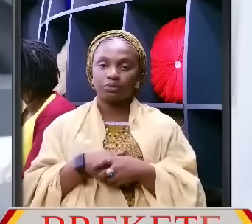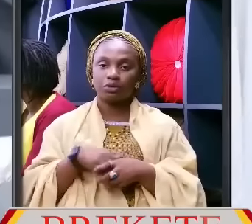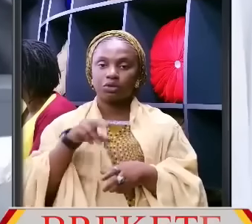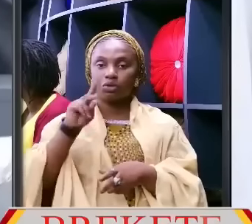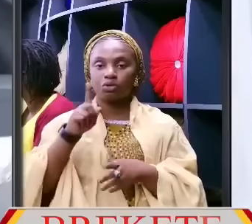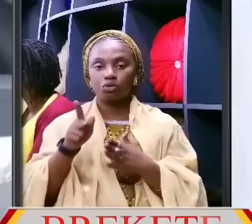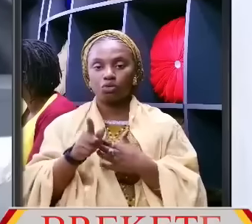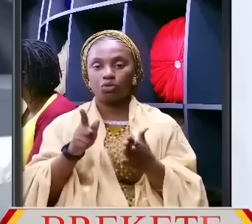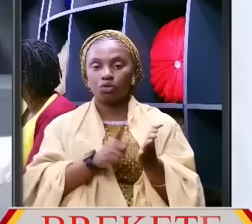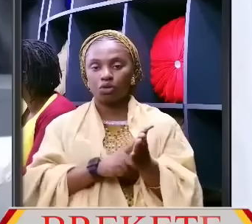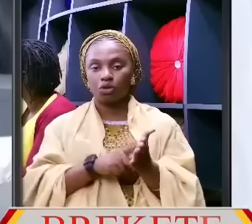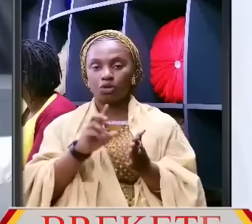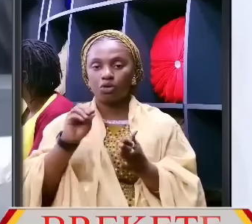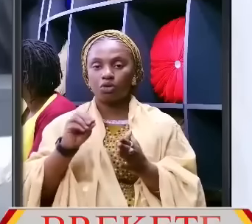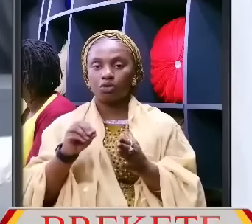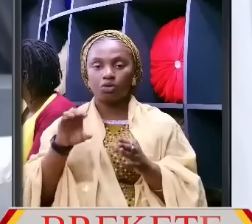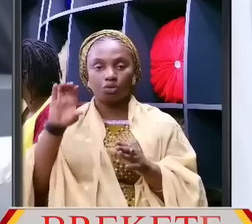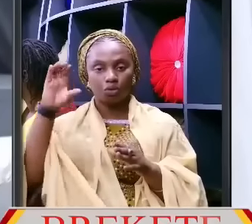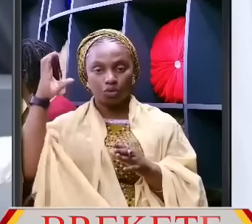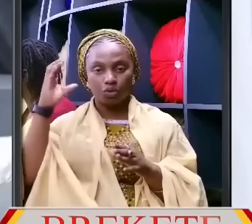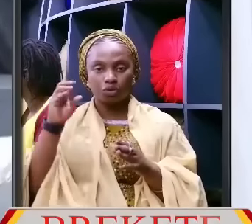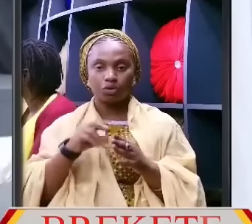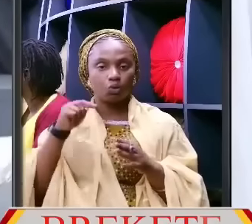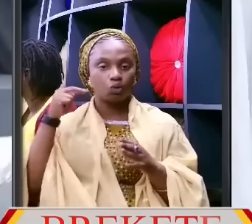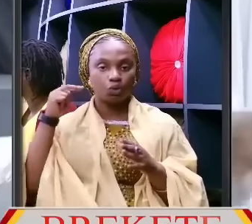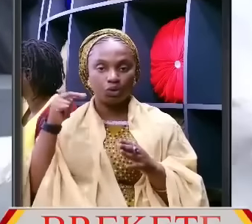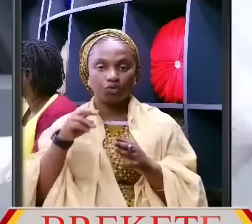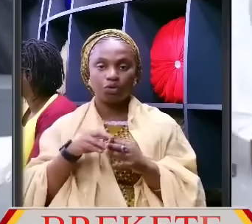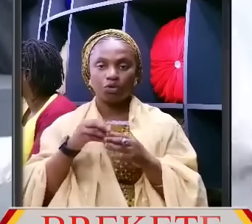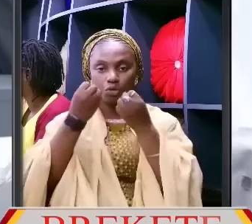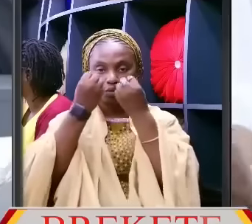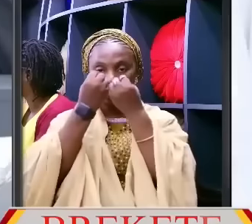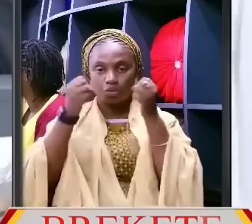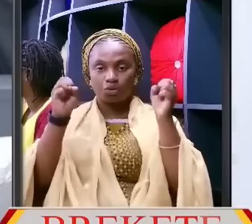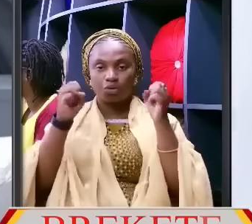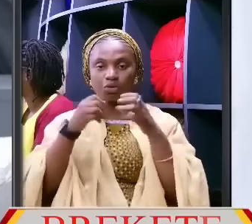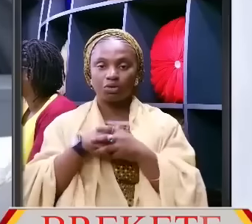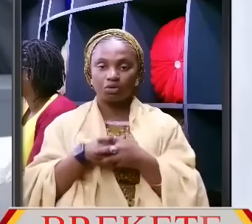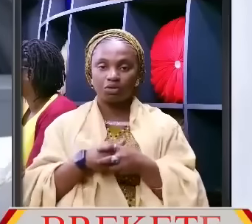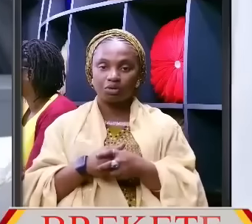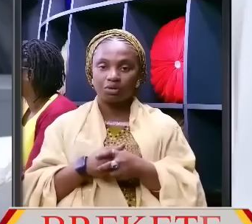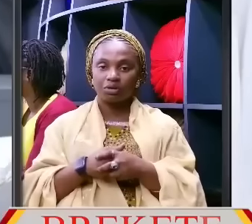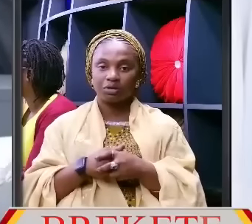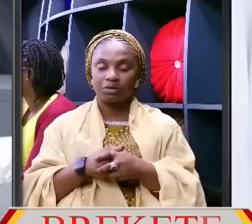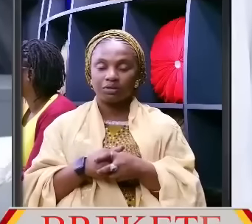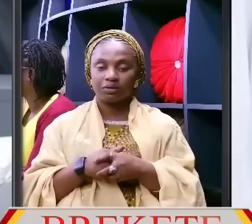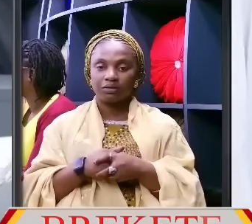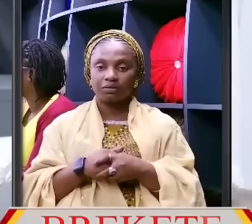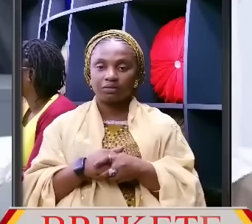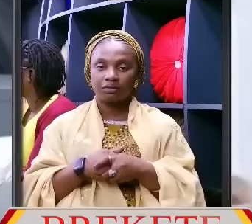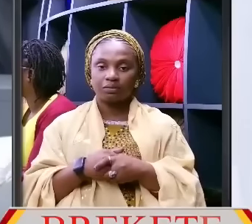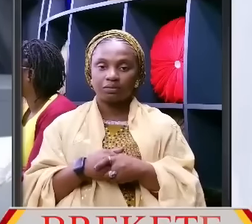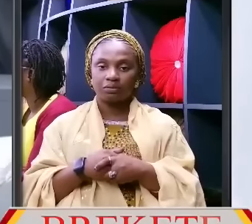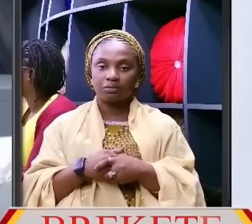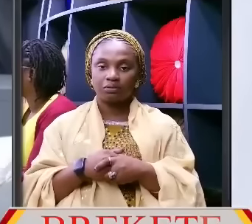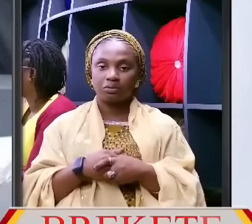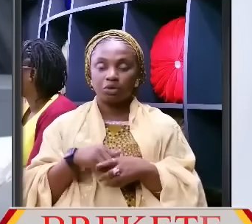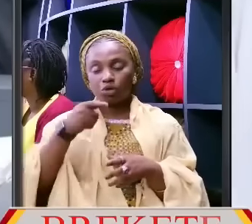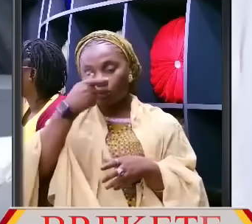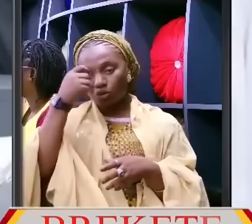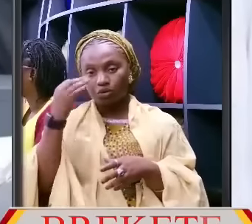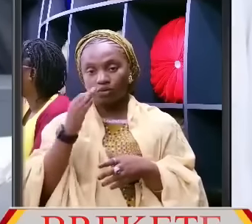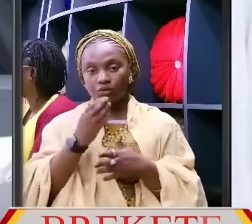No lawyer. No cousin, no nephew, no ordinary. Even ordinary, they suffer at that time, maybe. For some of the bad